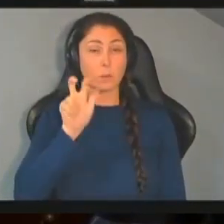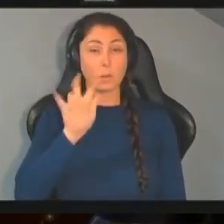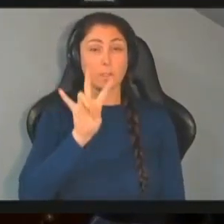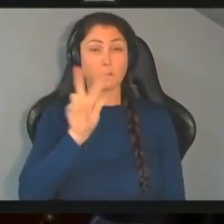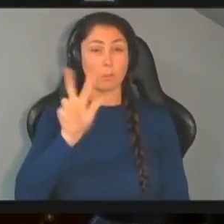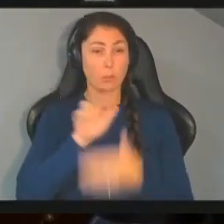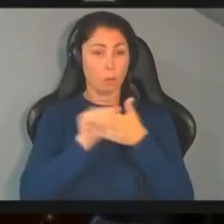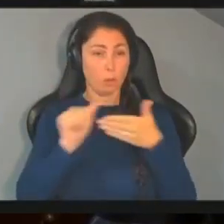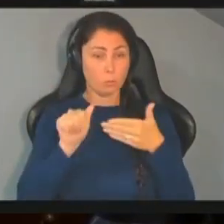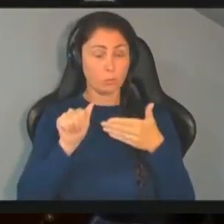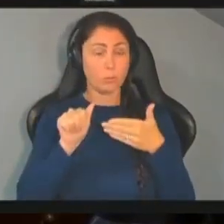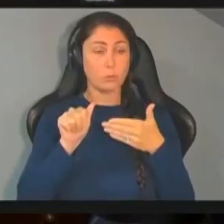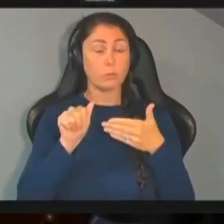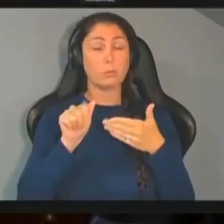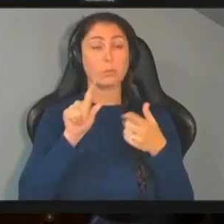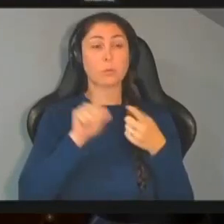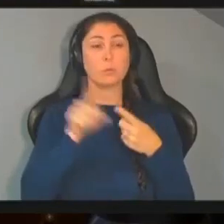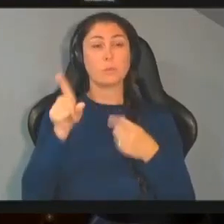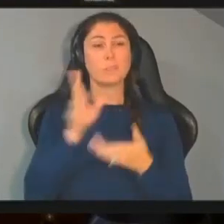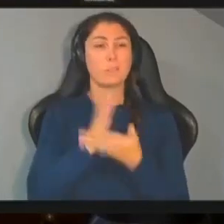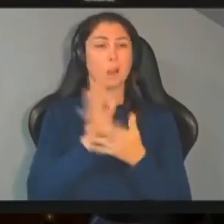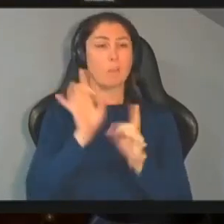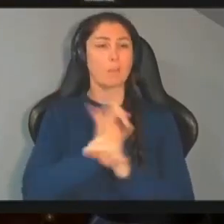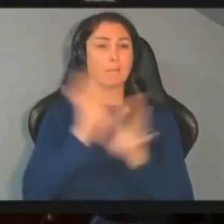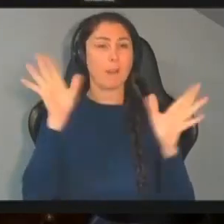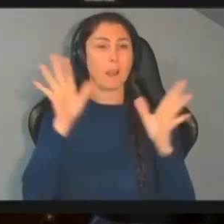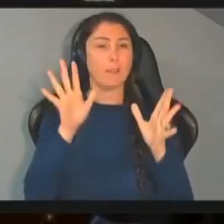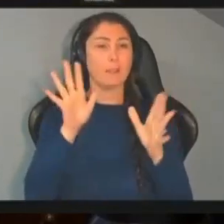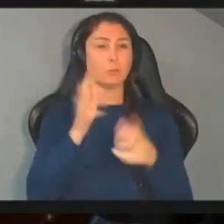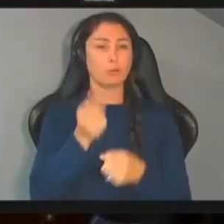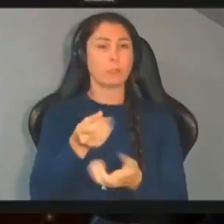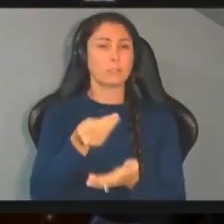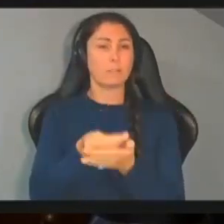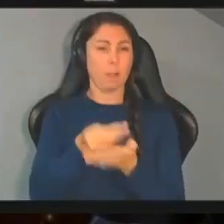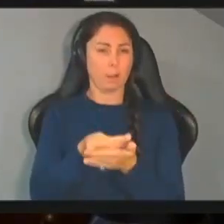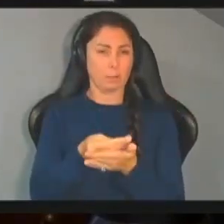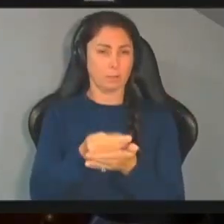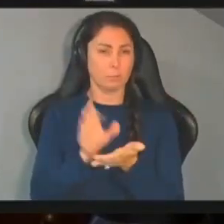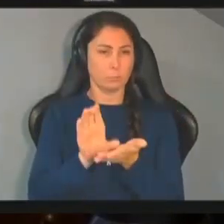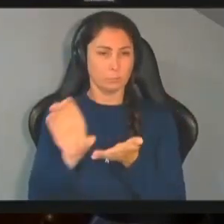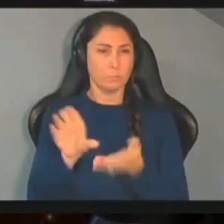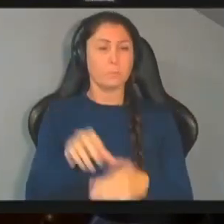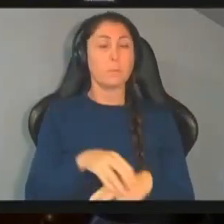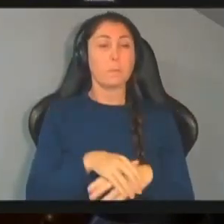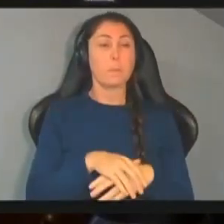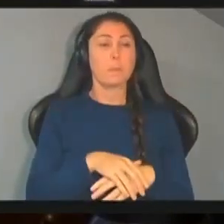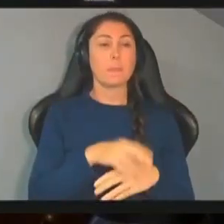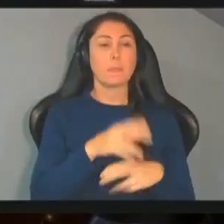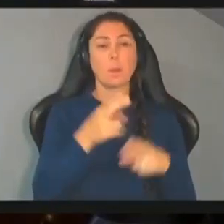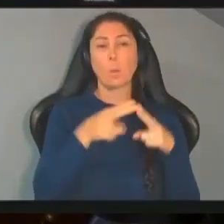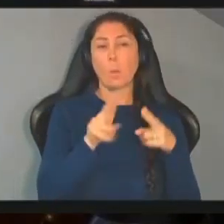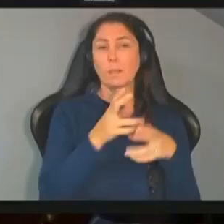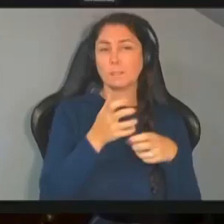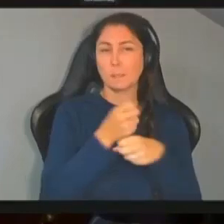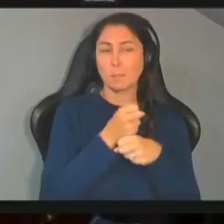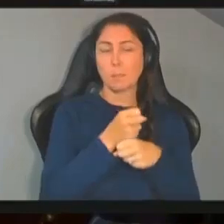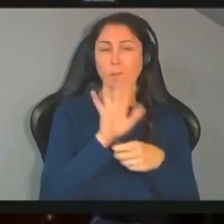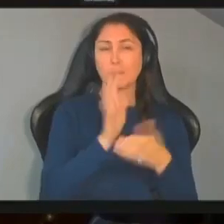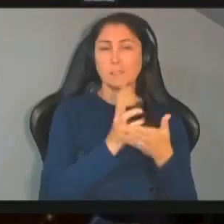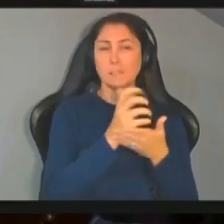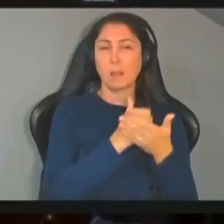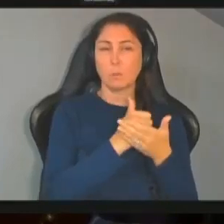$397,373 to the Stop the Violence Trust Fund. And then a quick summary of the salary